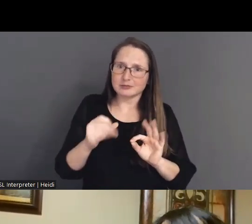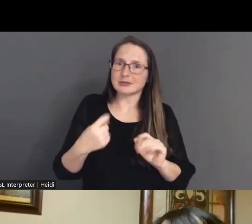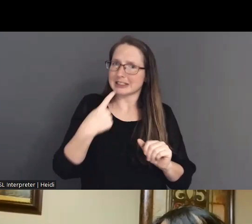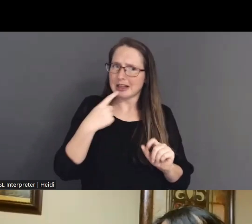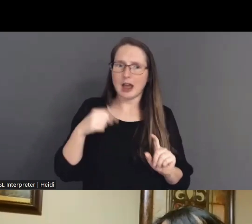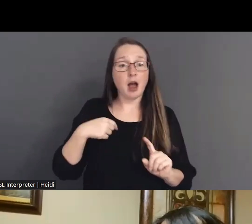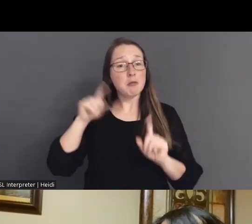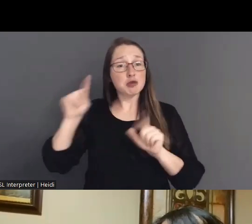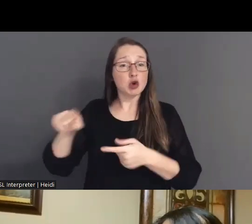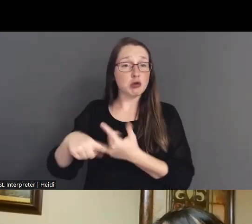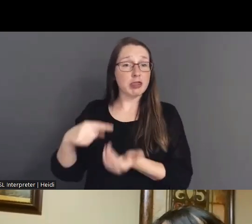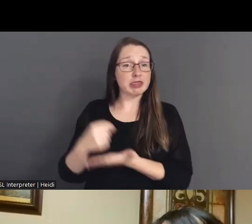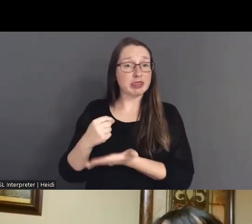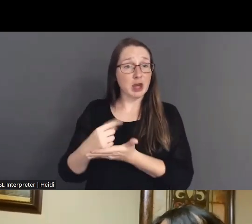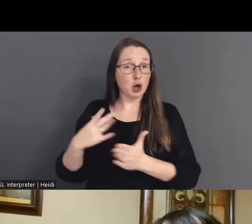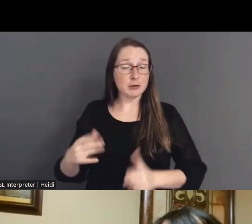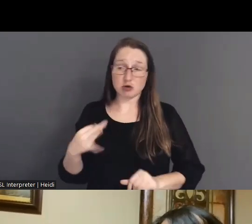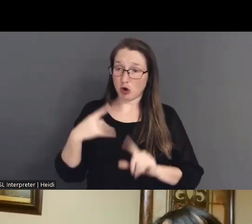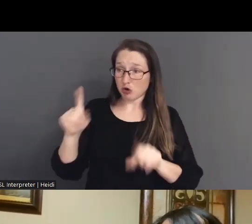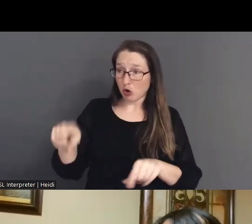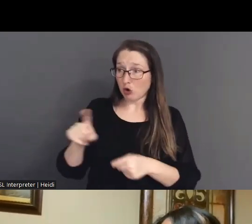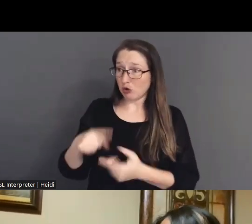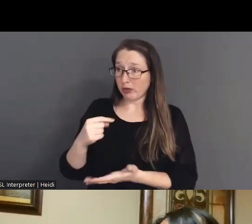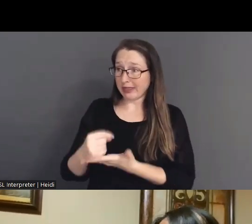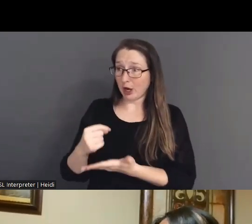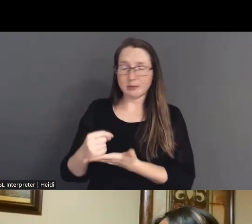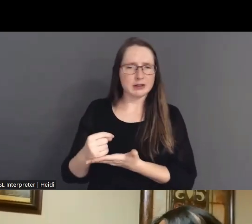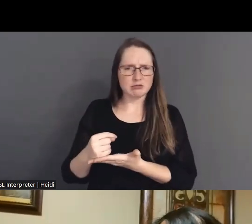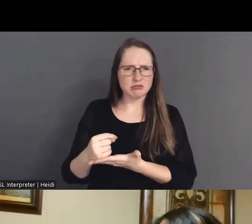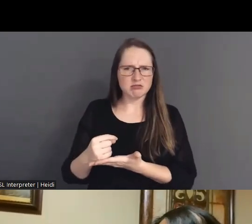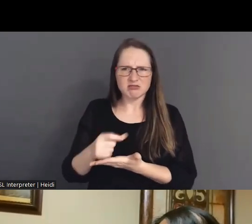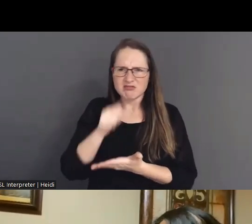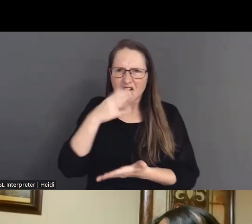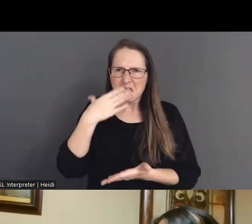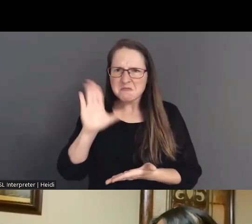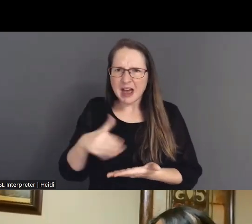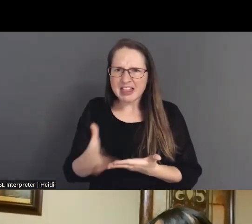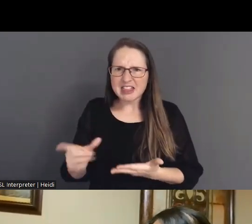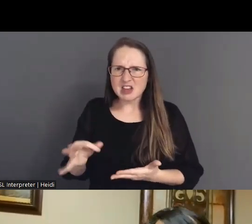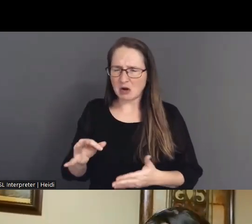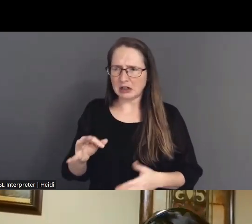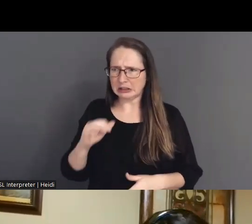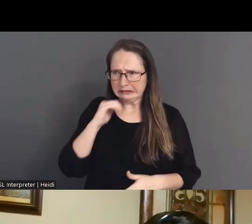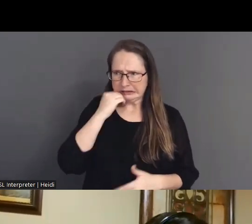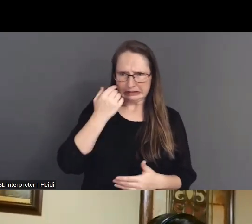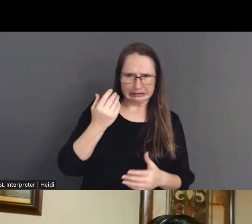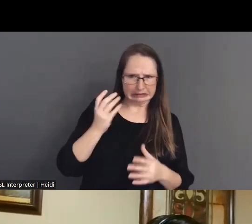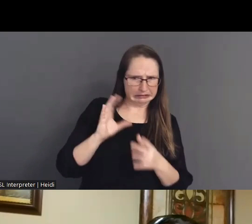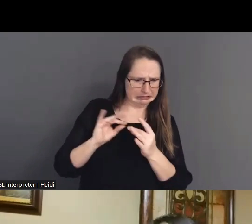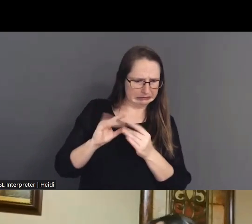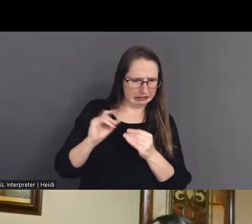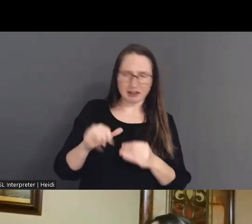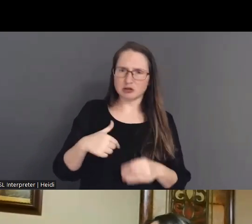you're going to a therapist or getting therapy should not be a bad thing or a shameful thing.